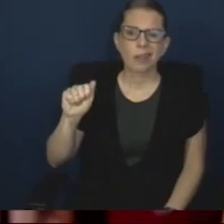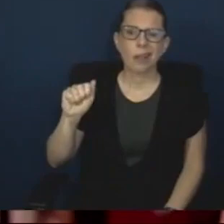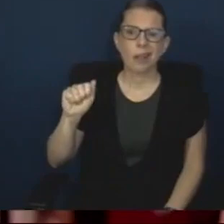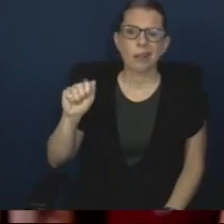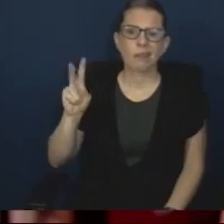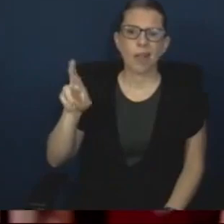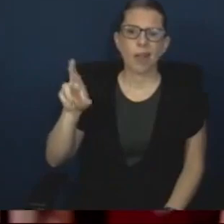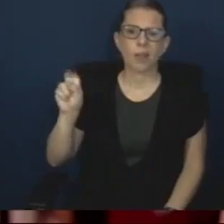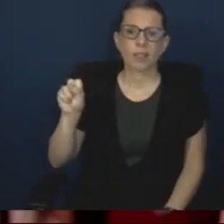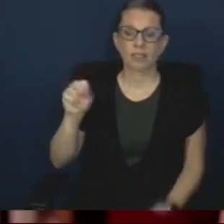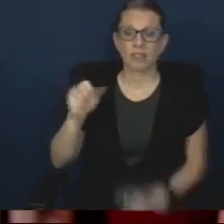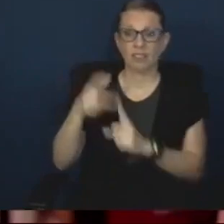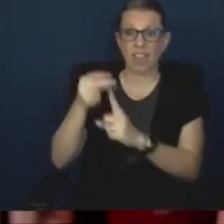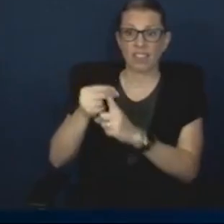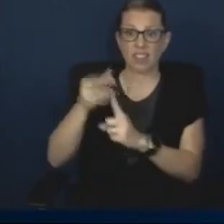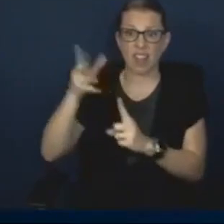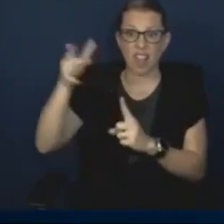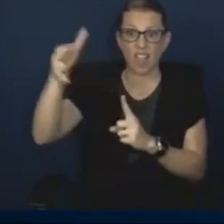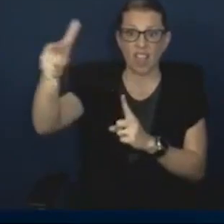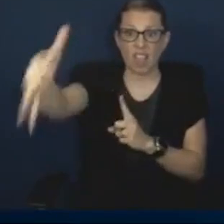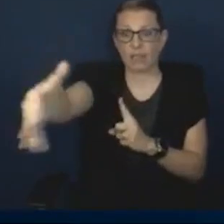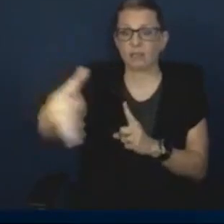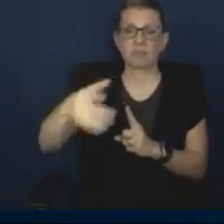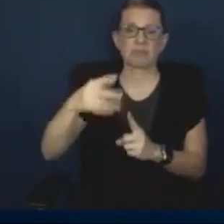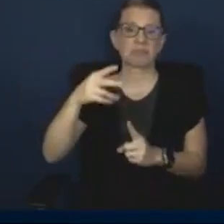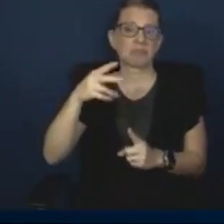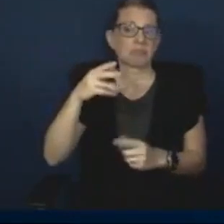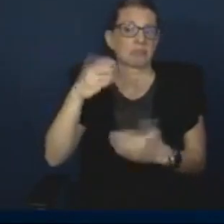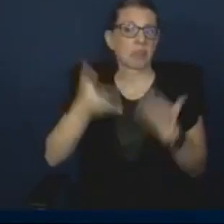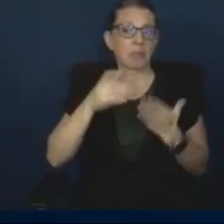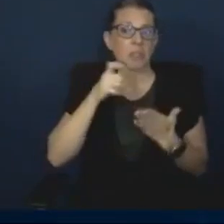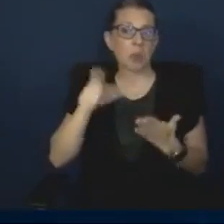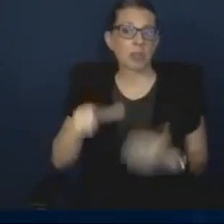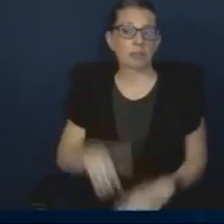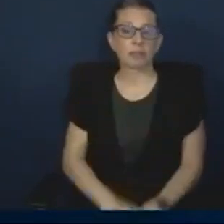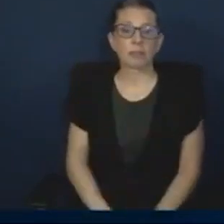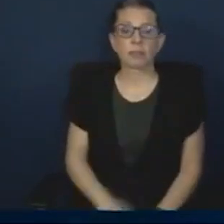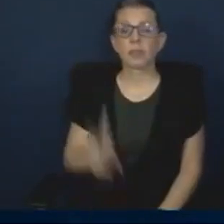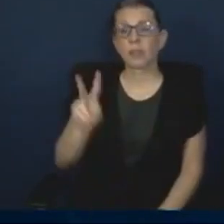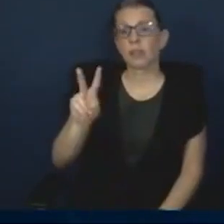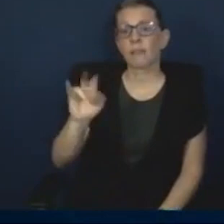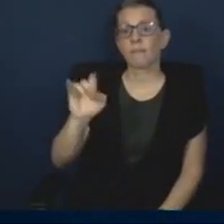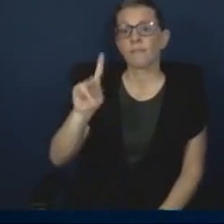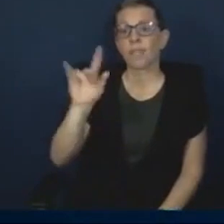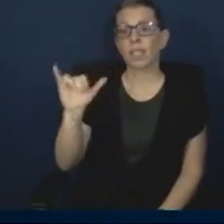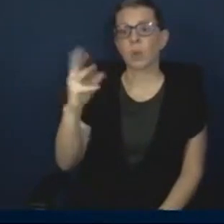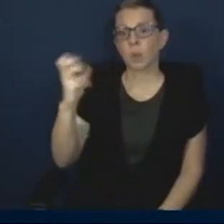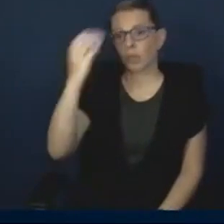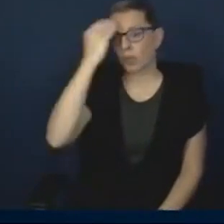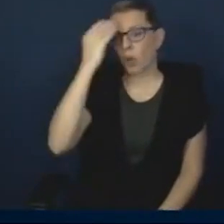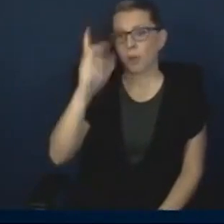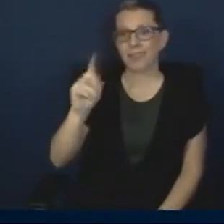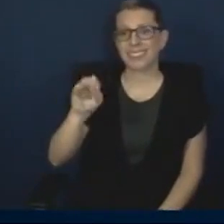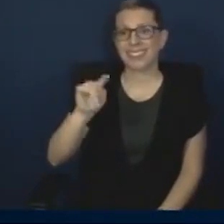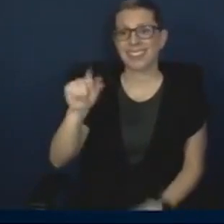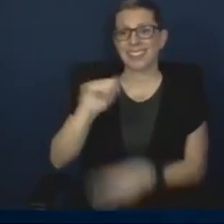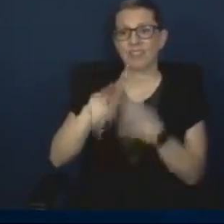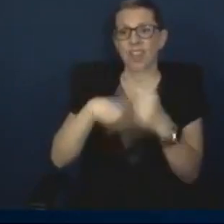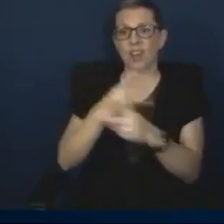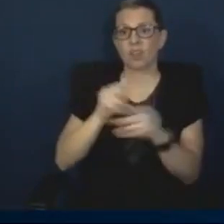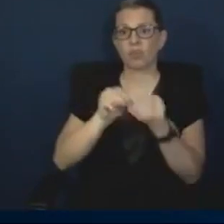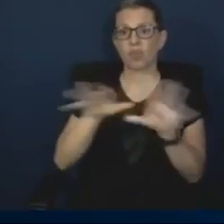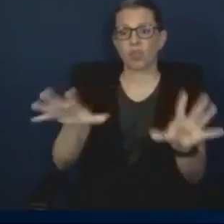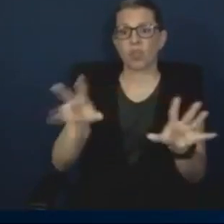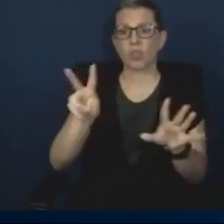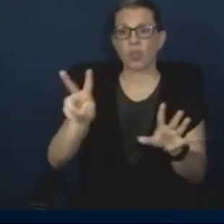it at that point in the future. Okay, so Vicky wants to know, I've heard that the Delta variant is transmissible within 2 to 4 minutes